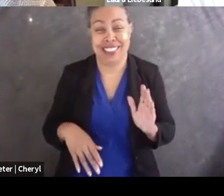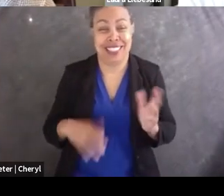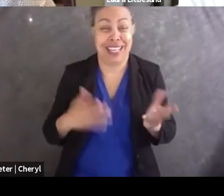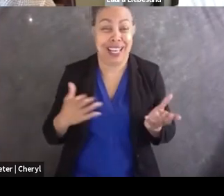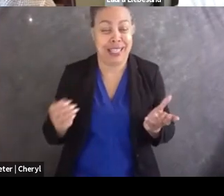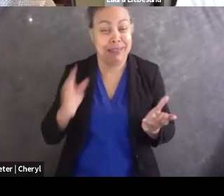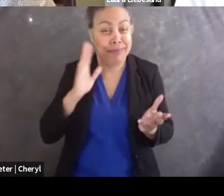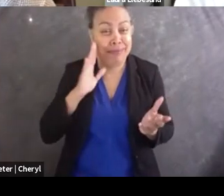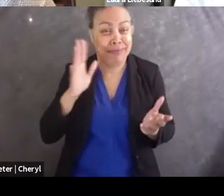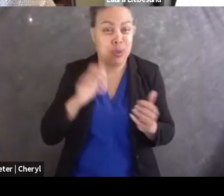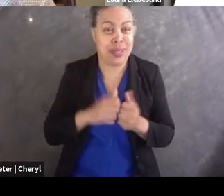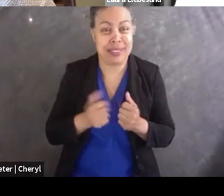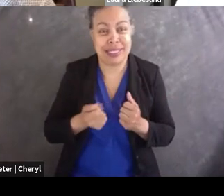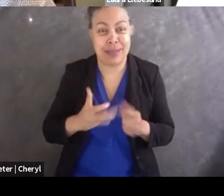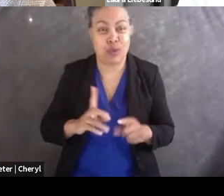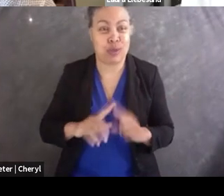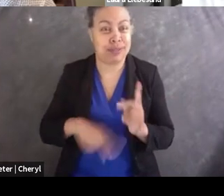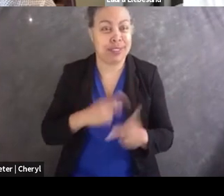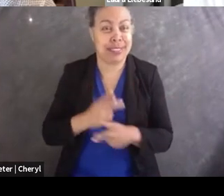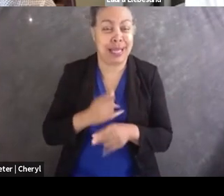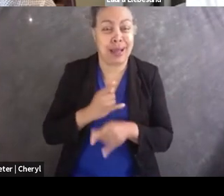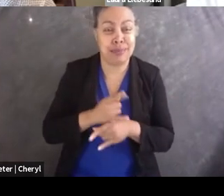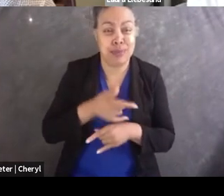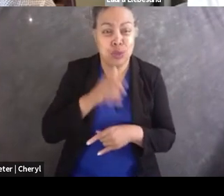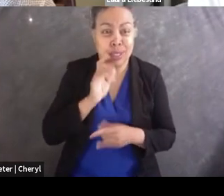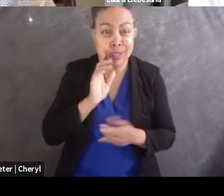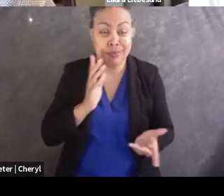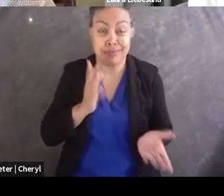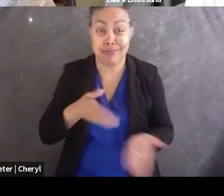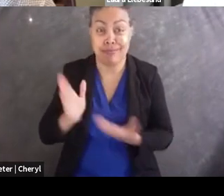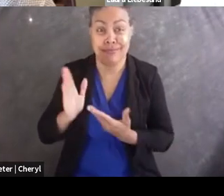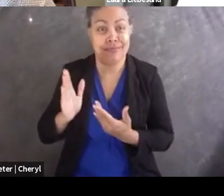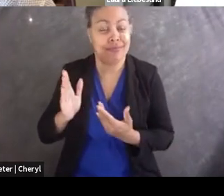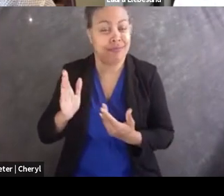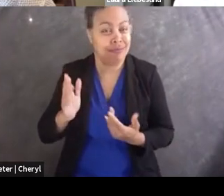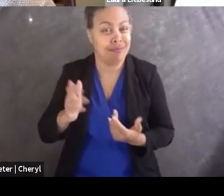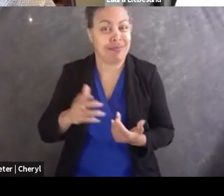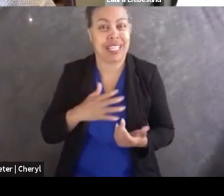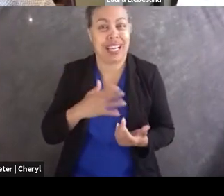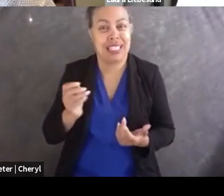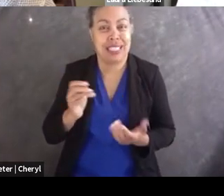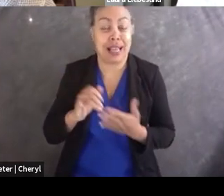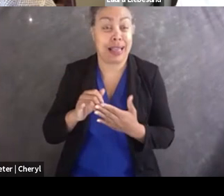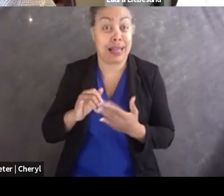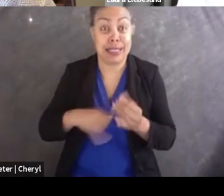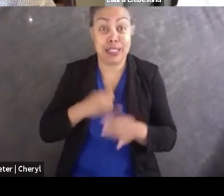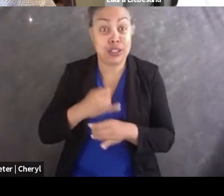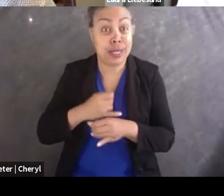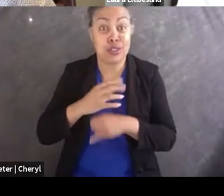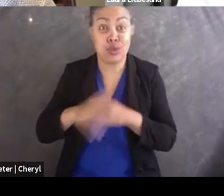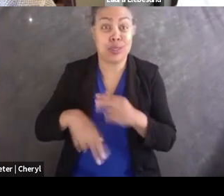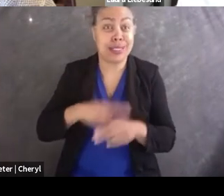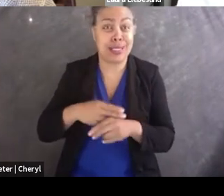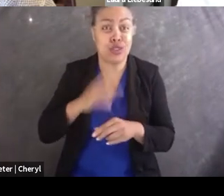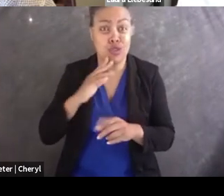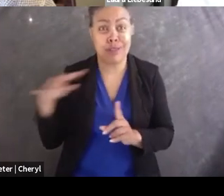a variety of different cocktails to go that got national and even international